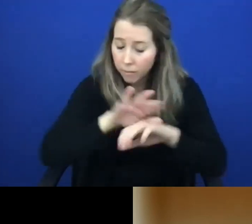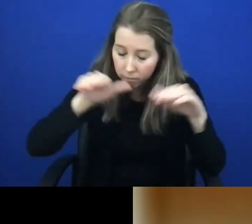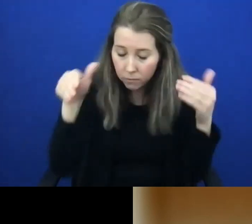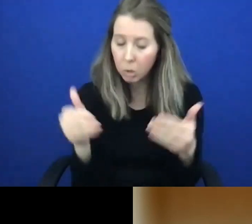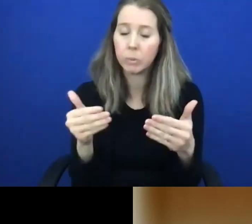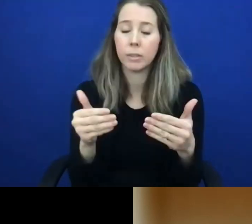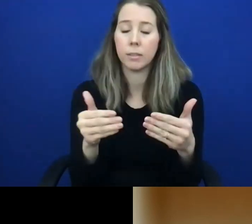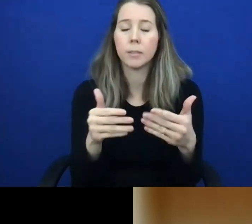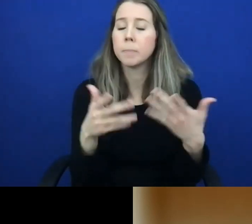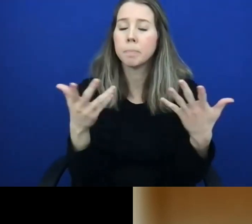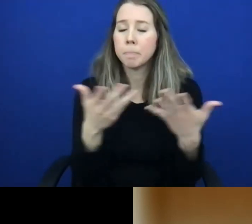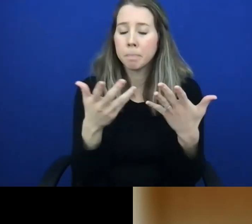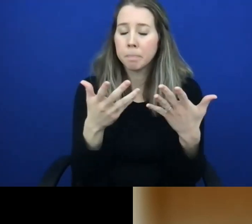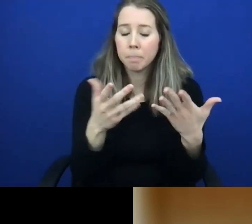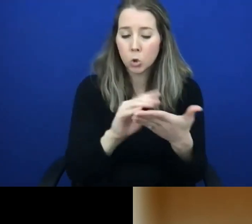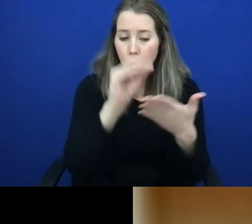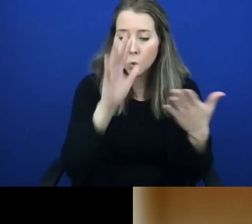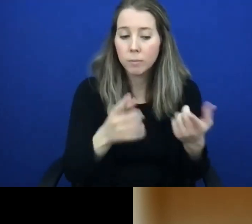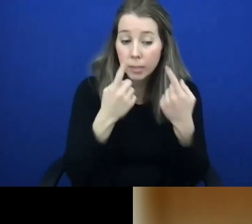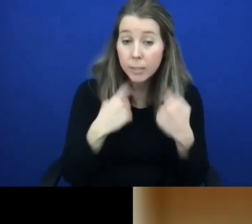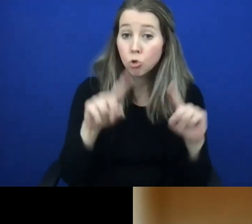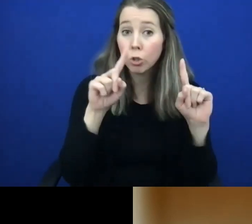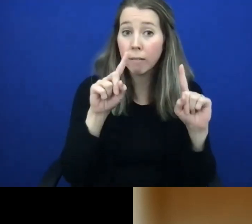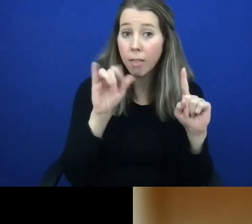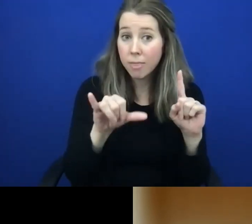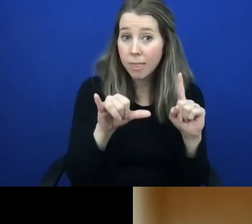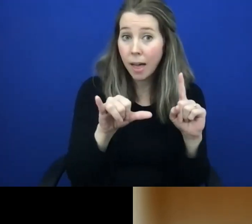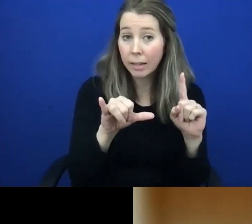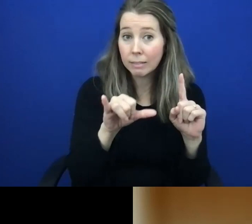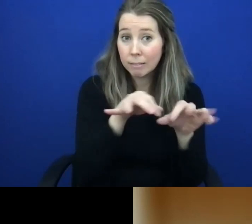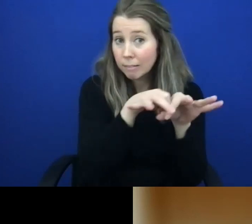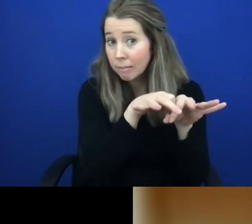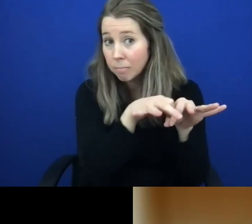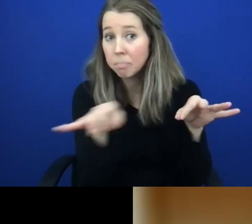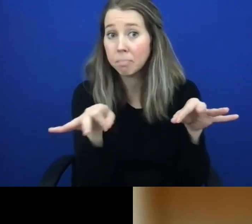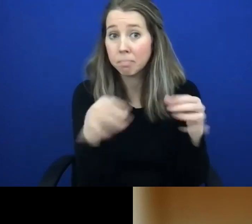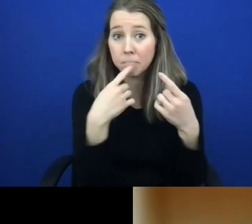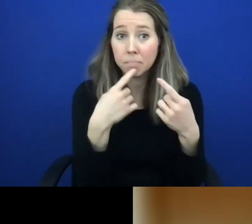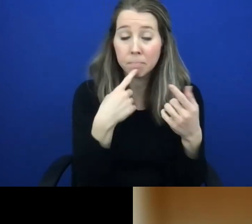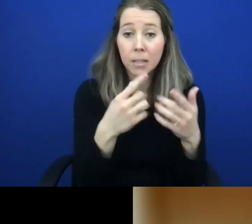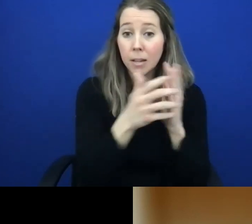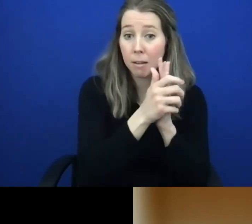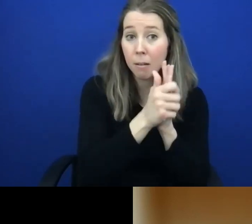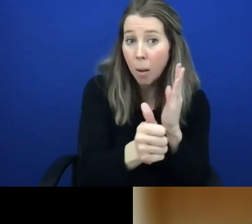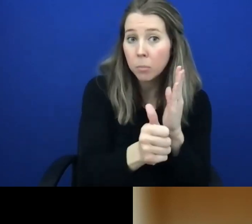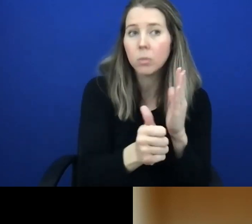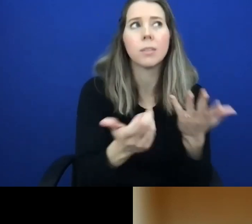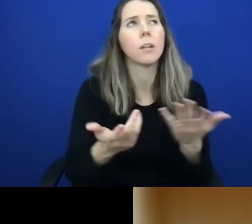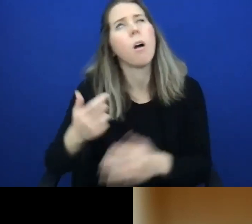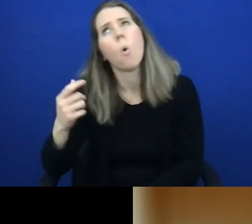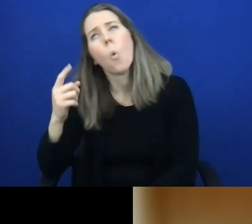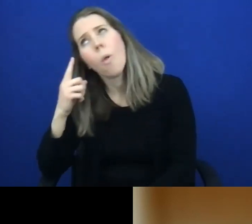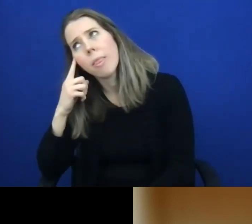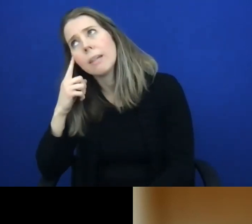what extent a student has achieved the stated competencies. Whereas thinking, oh, I've got to